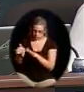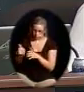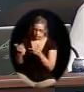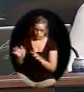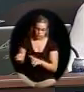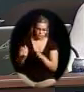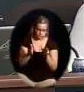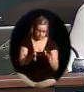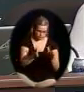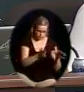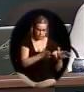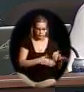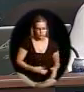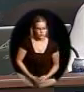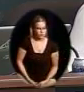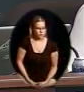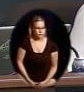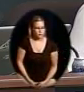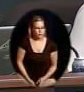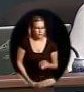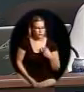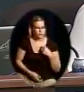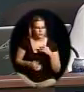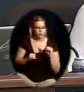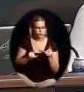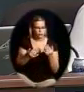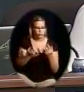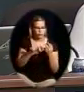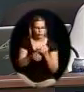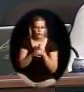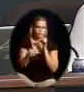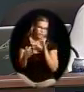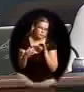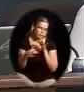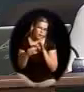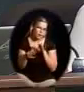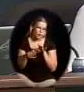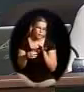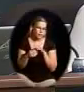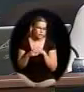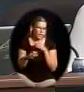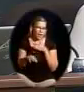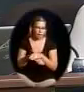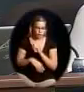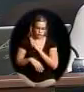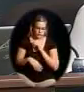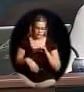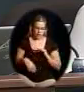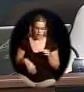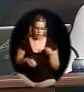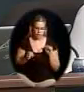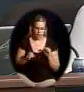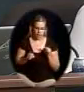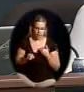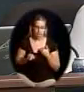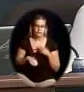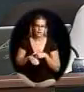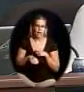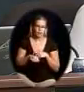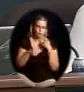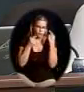adjustments that we may be contemplating, but would just like to get some feedback after staff has had a chance to reflect on that.